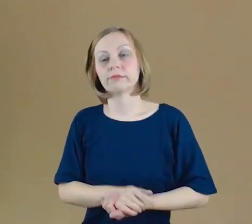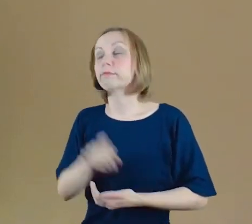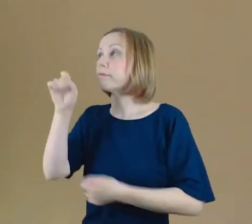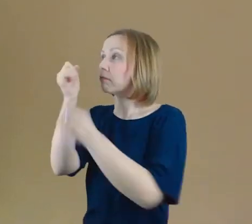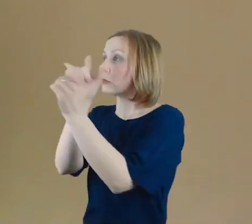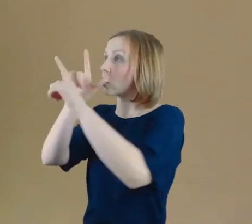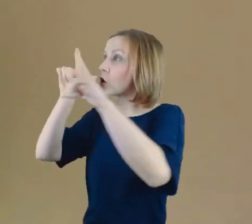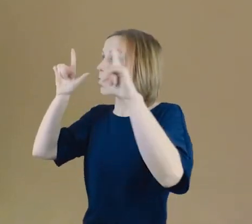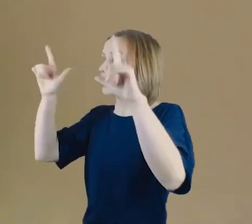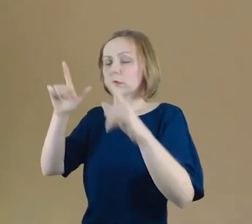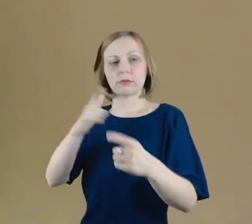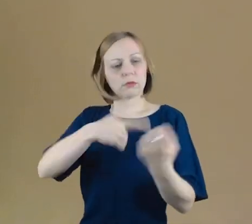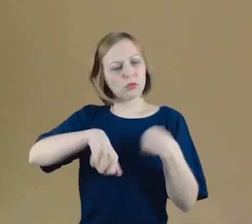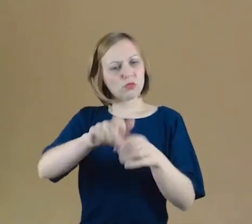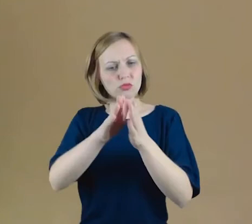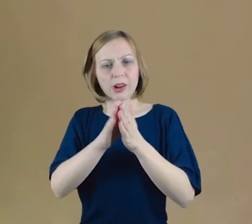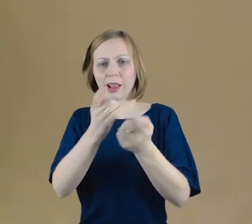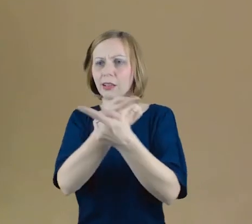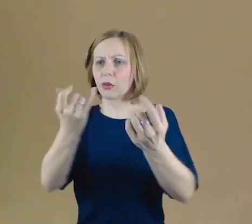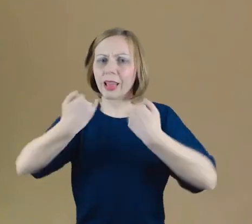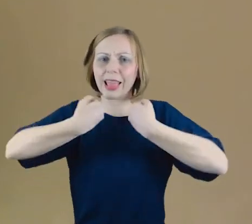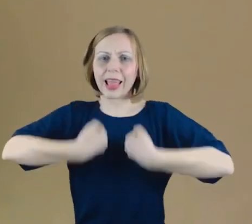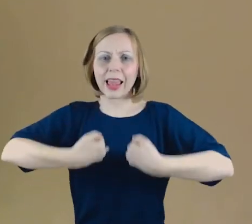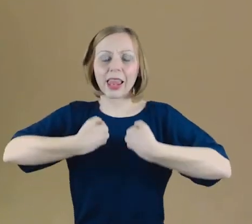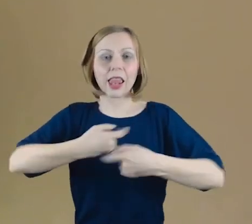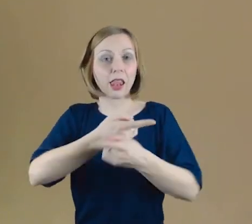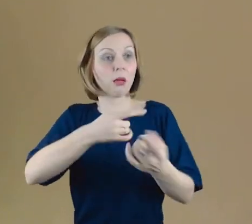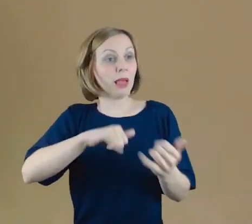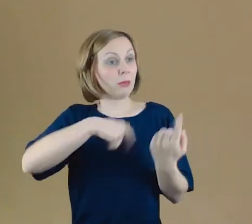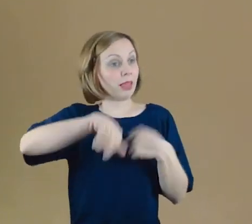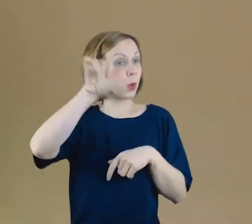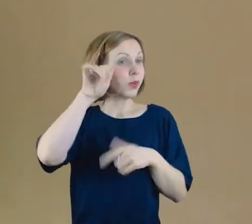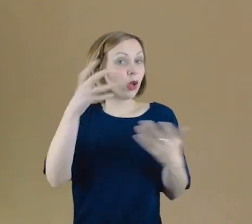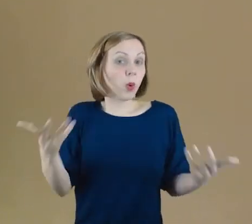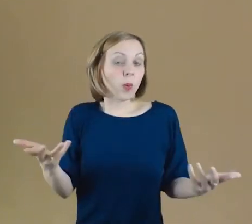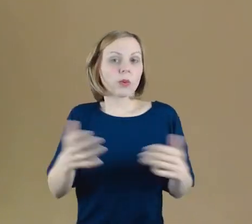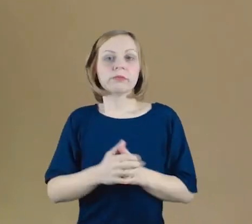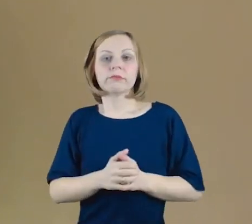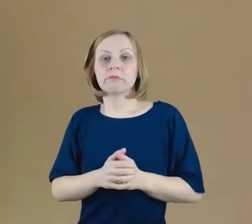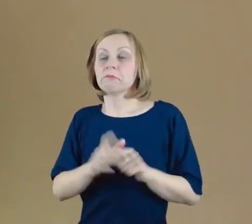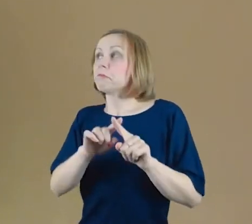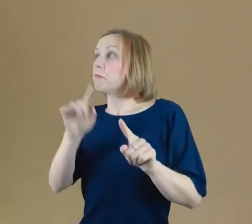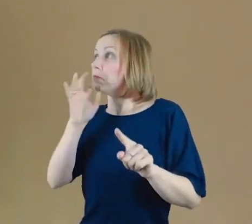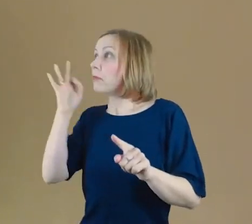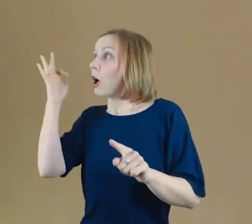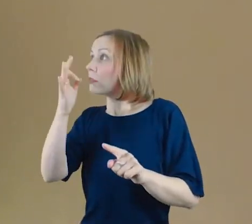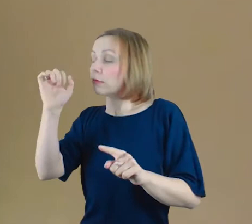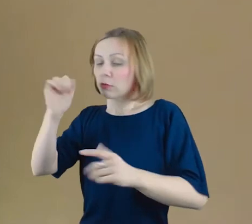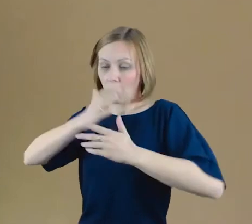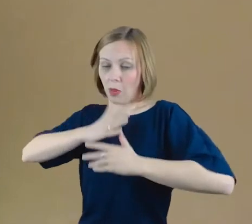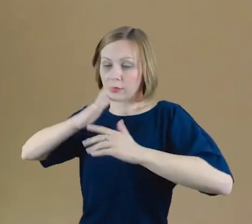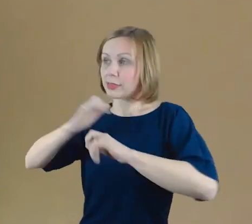Dear Lord, we pray for those who are ill, especially those known to us. We ask that your tender mercy